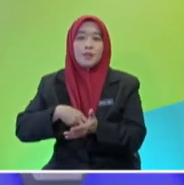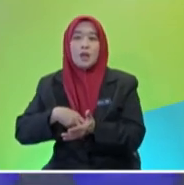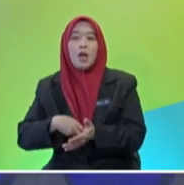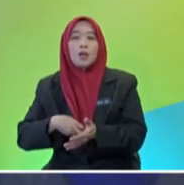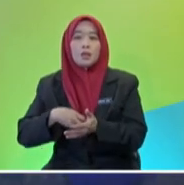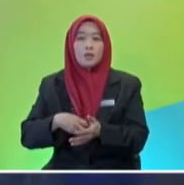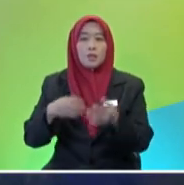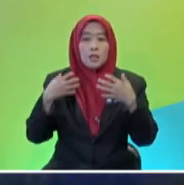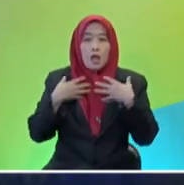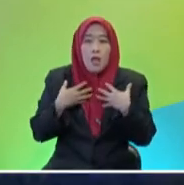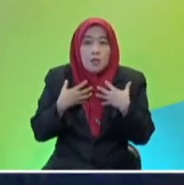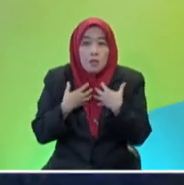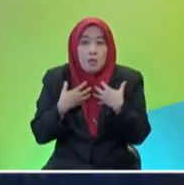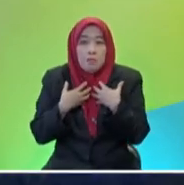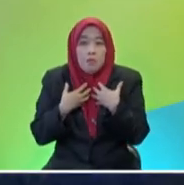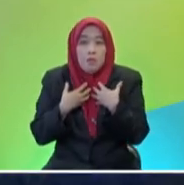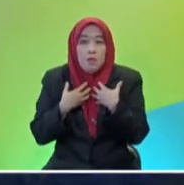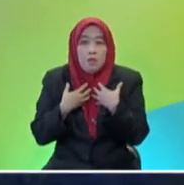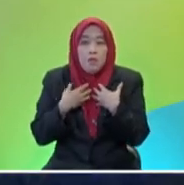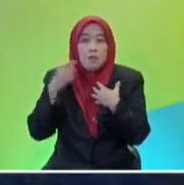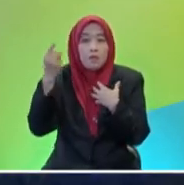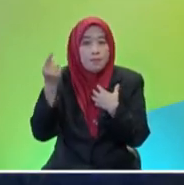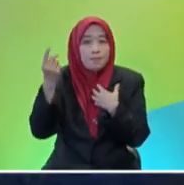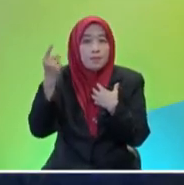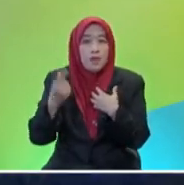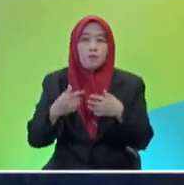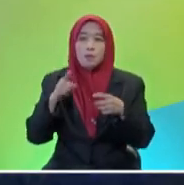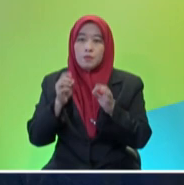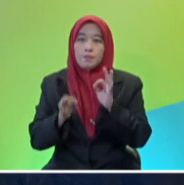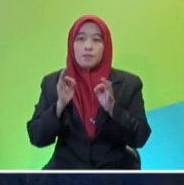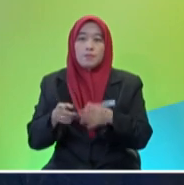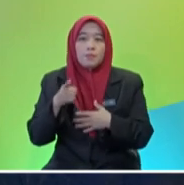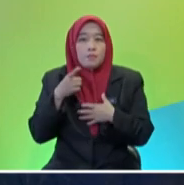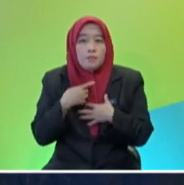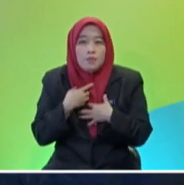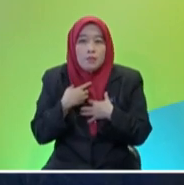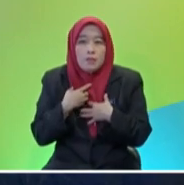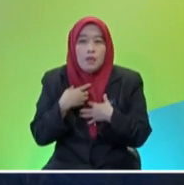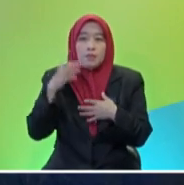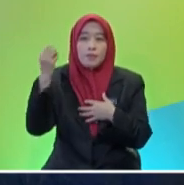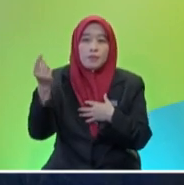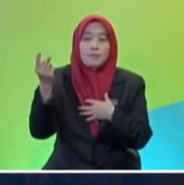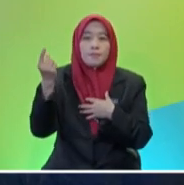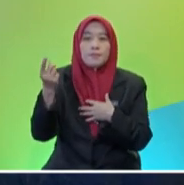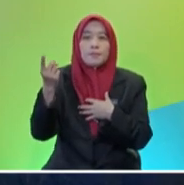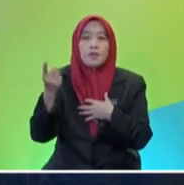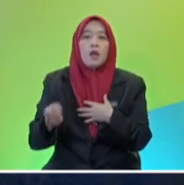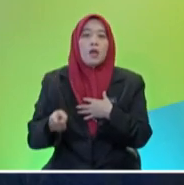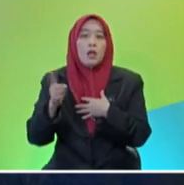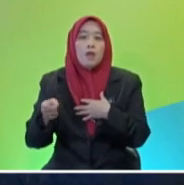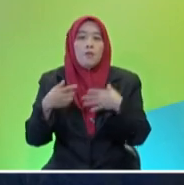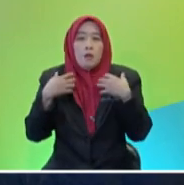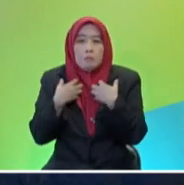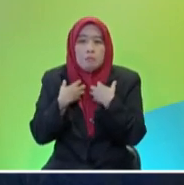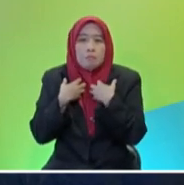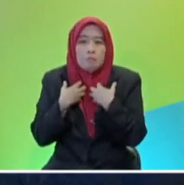If you're scared, scared, scared, snap your fingers. If you're scared, scared, scared, snap your fingers.